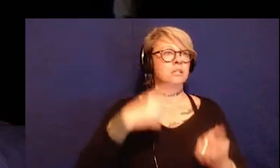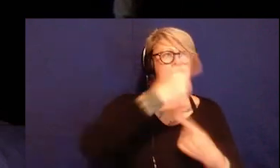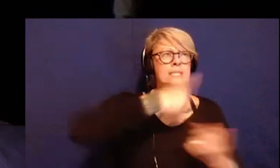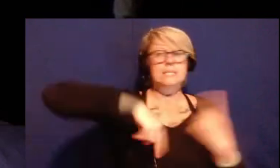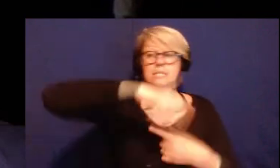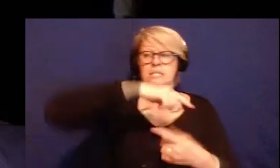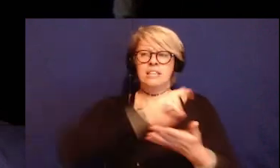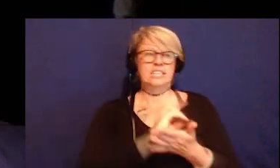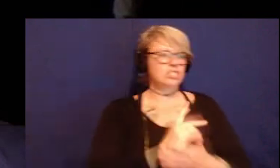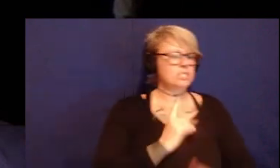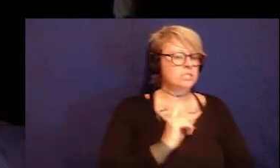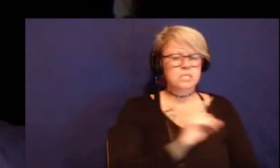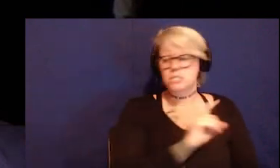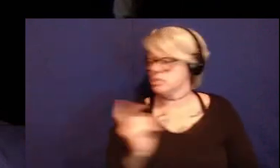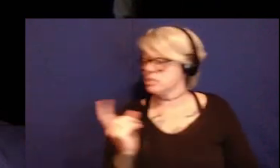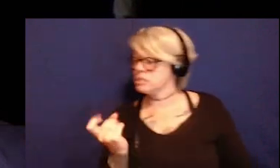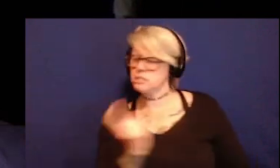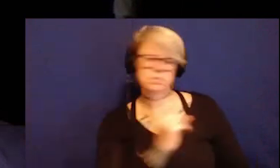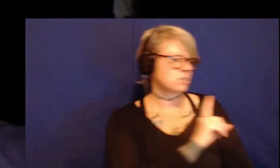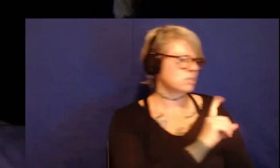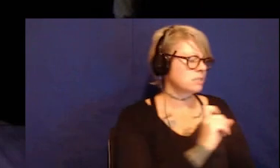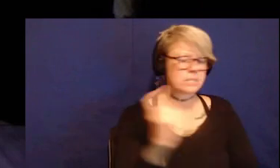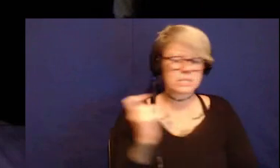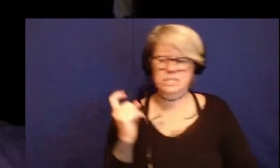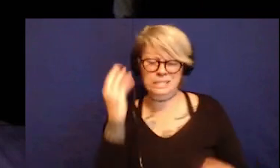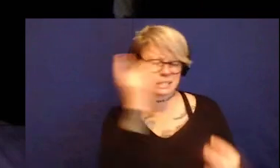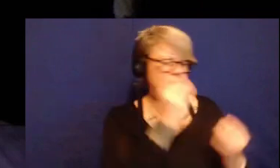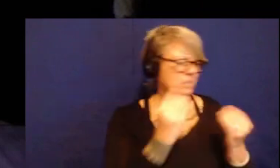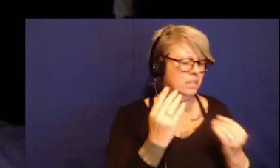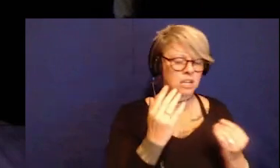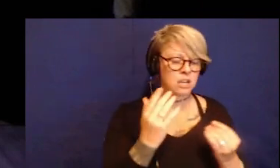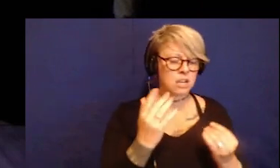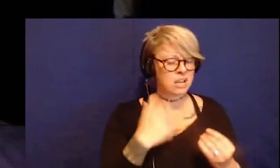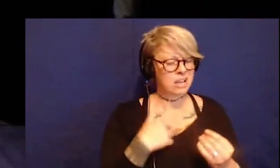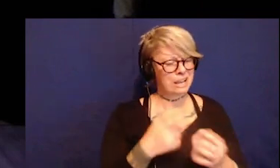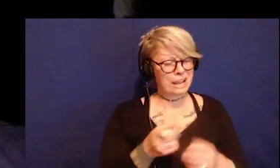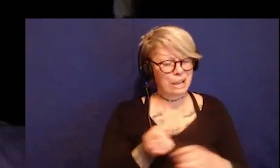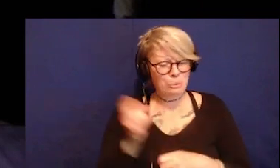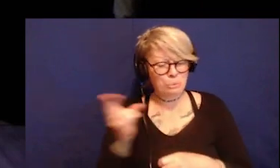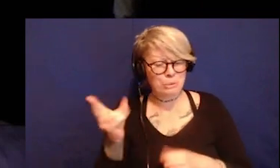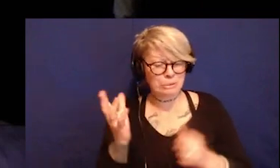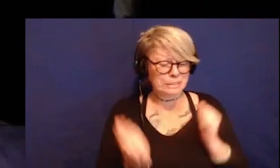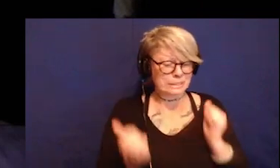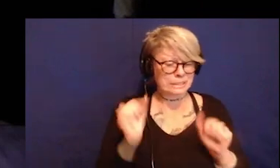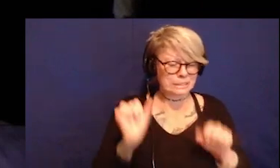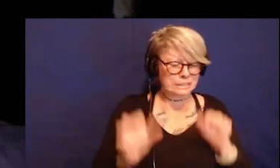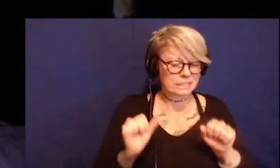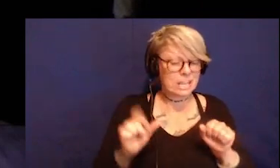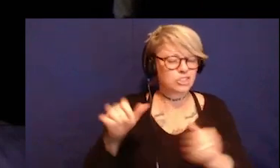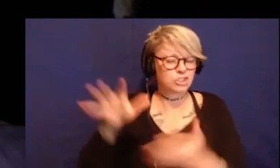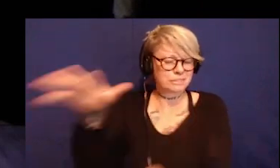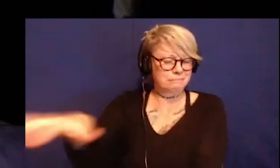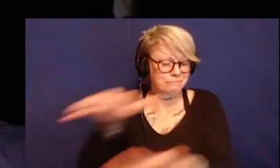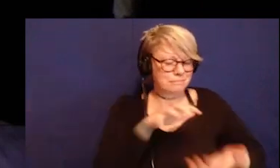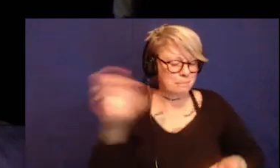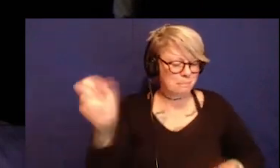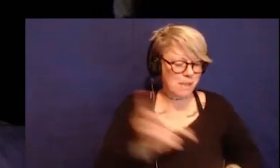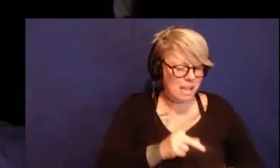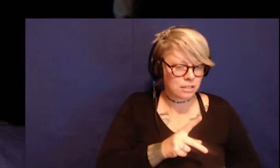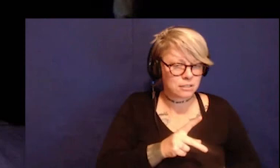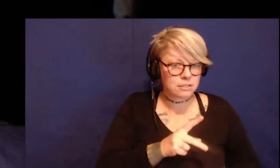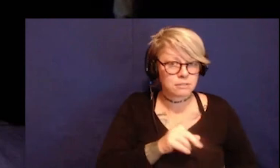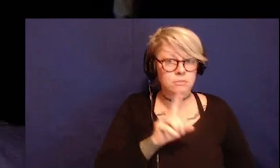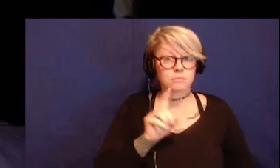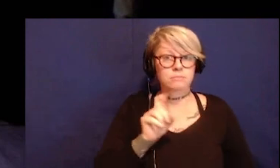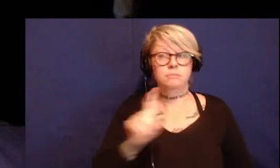and furious. She rethinks her brash decision of throwing Charlie out and goes back to the front door to collect the bin.